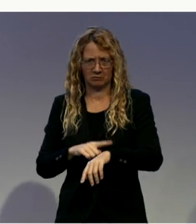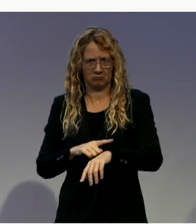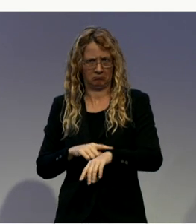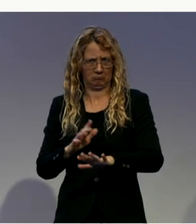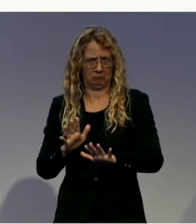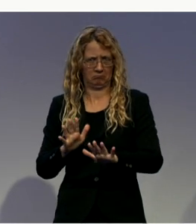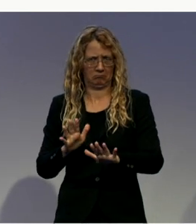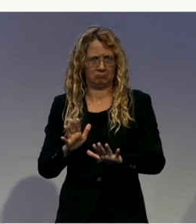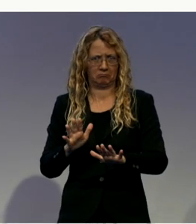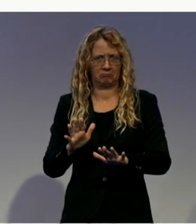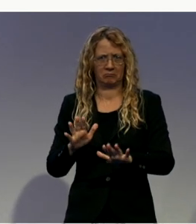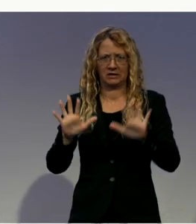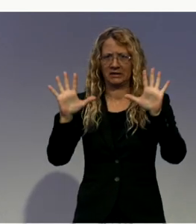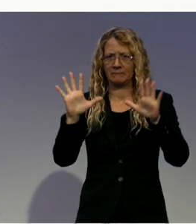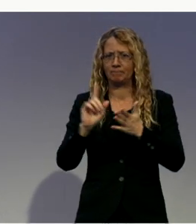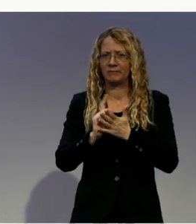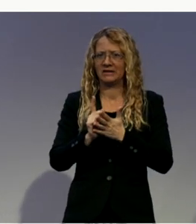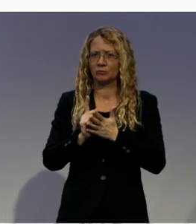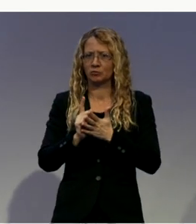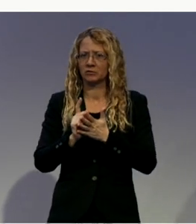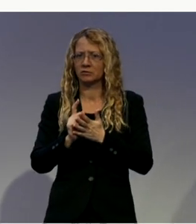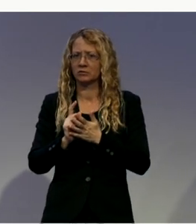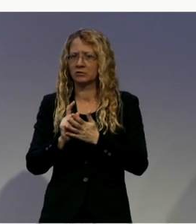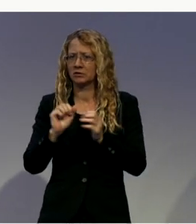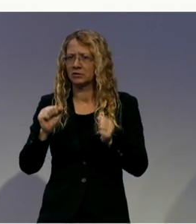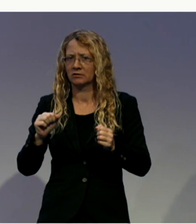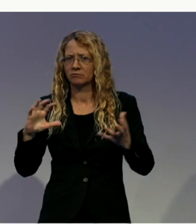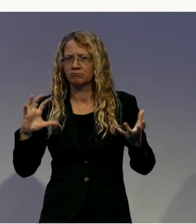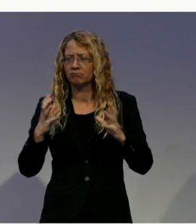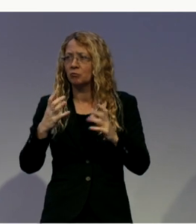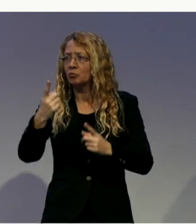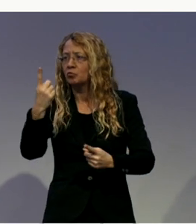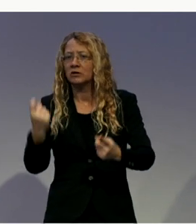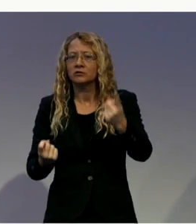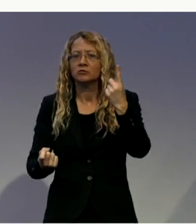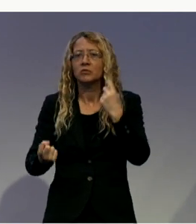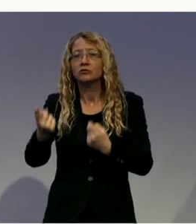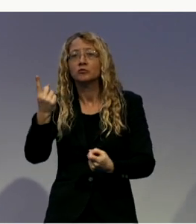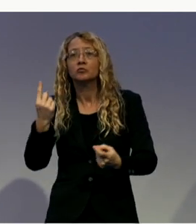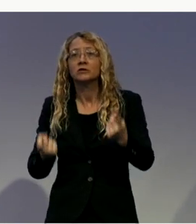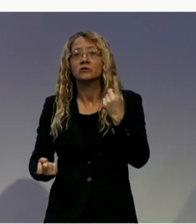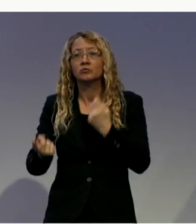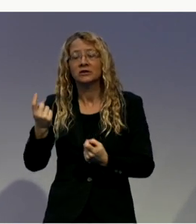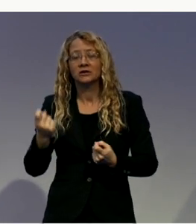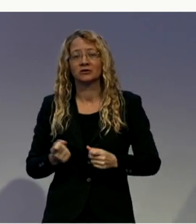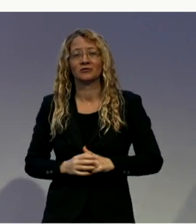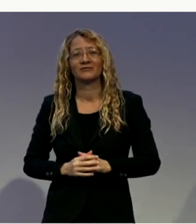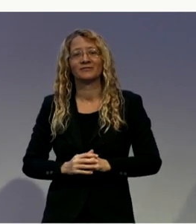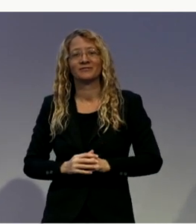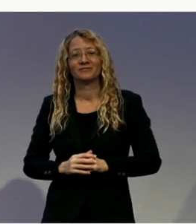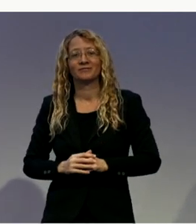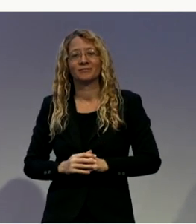for summary and some questions maybe. So we started with Alhassan